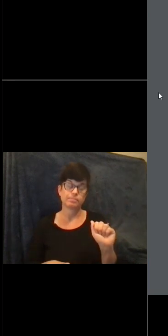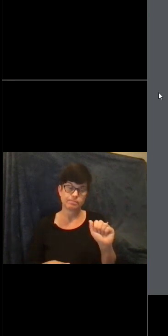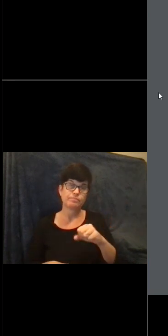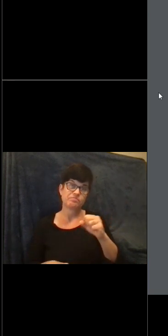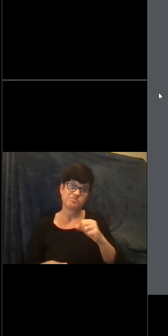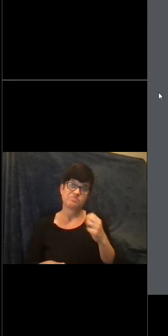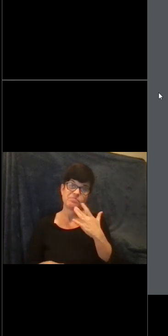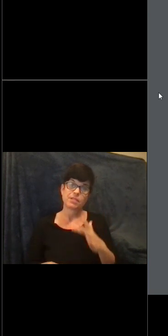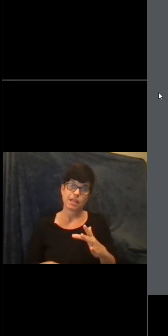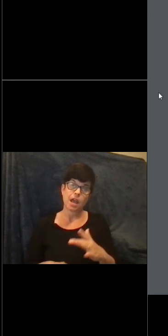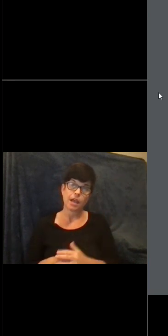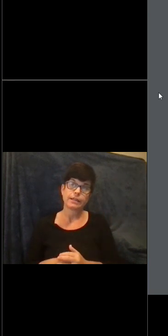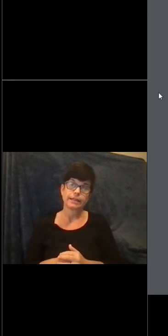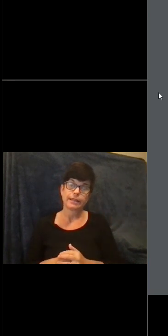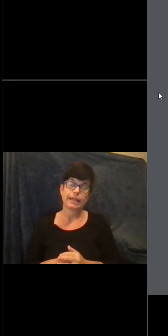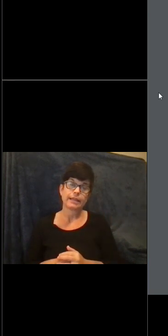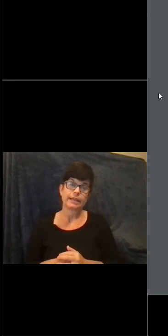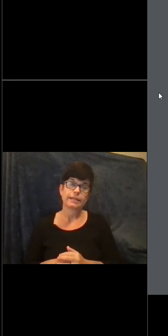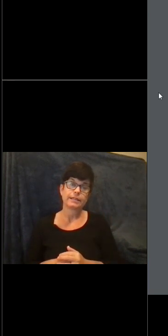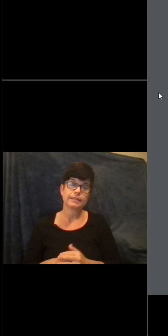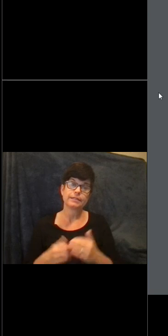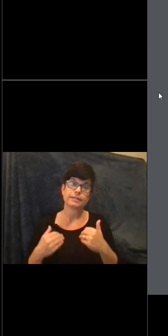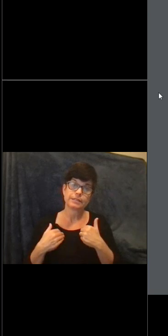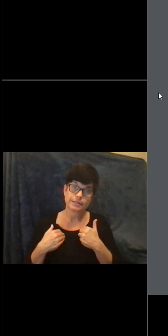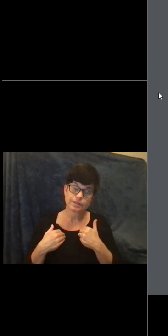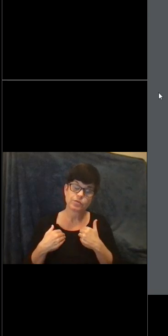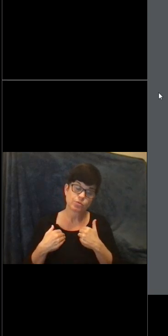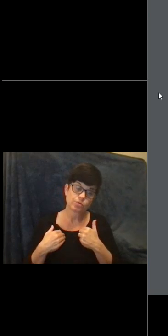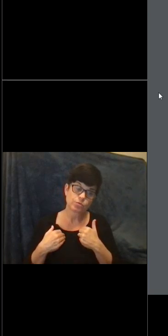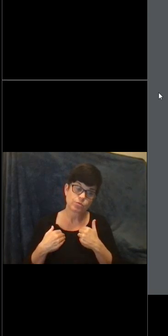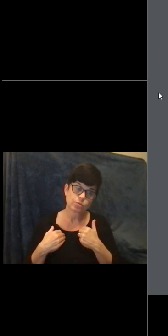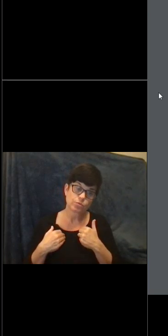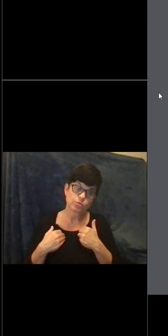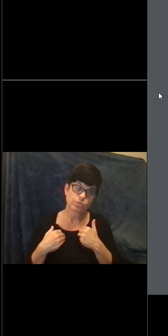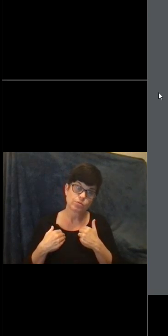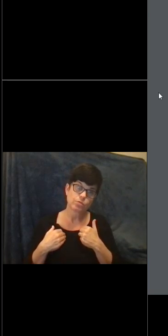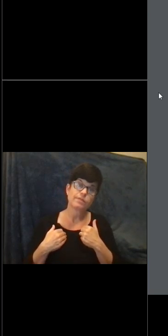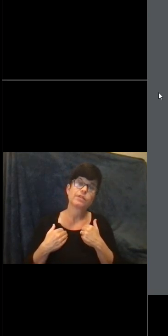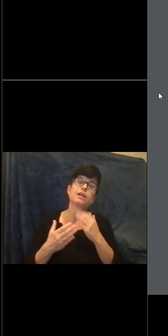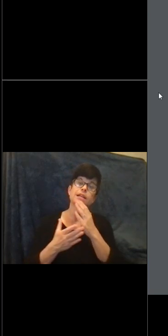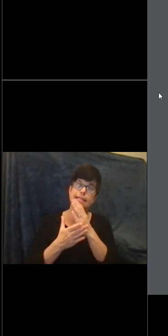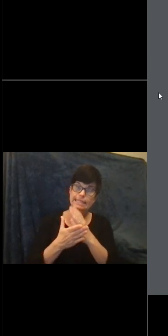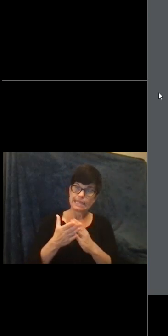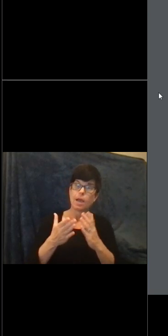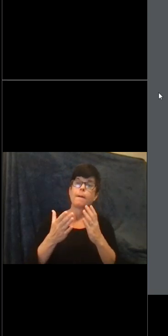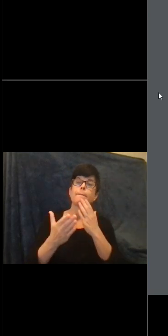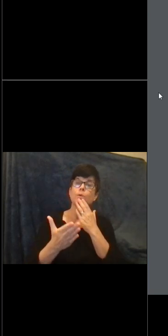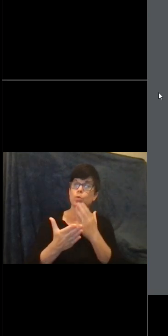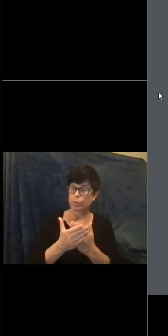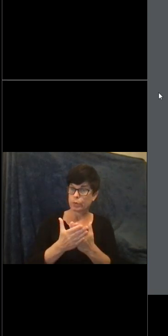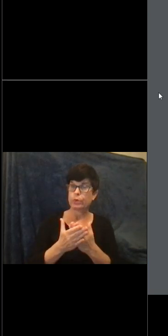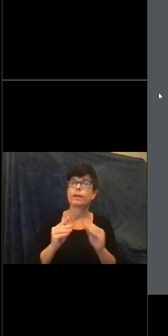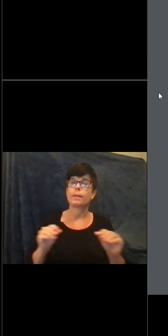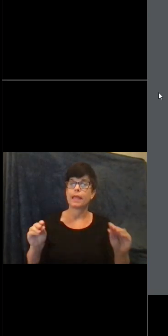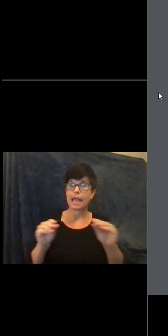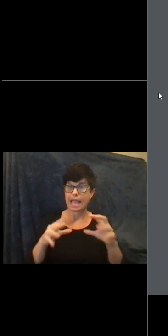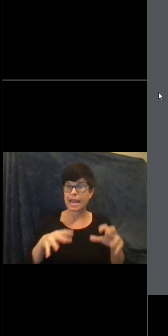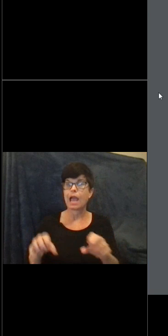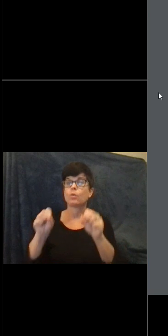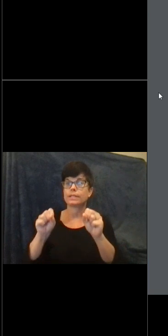lucky to have gotten some good land acquisitions recently. And so I'm all for